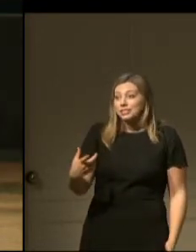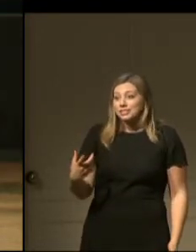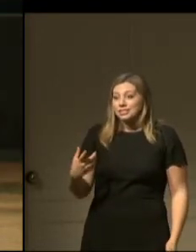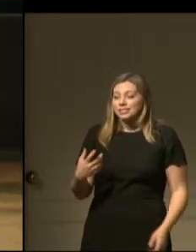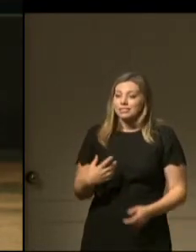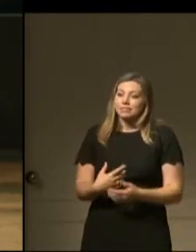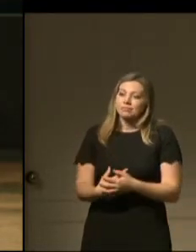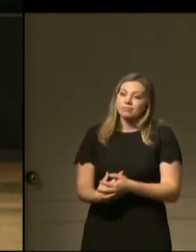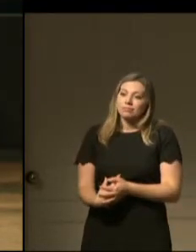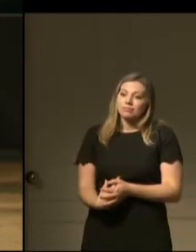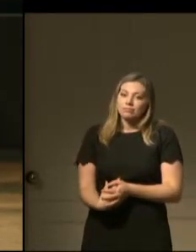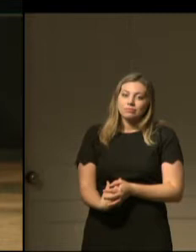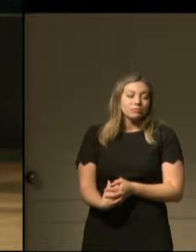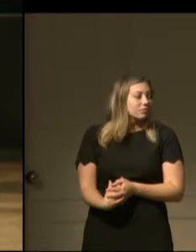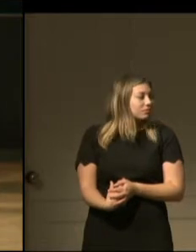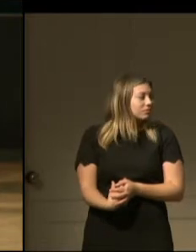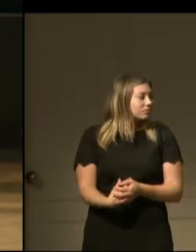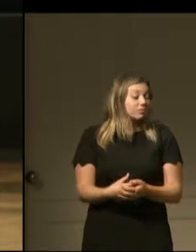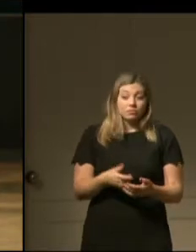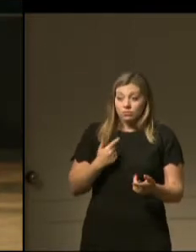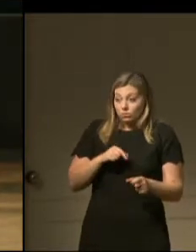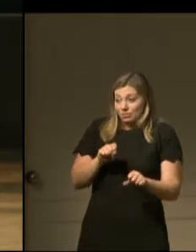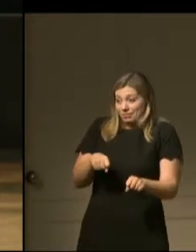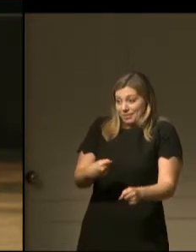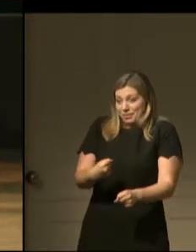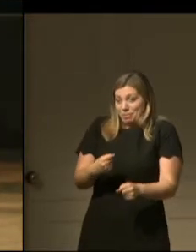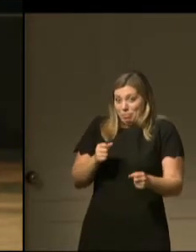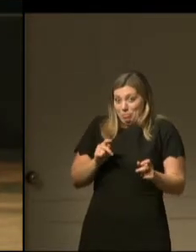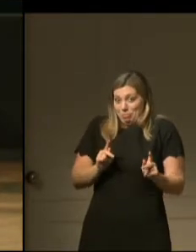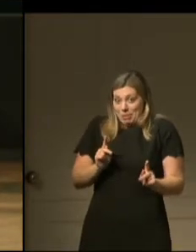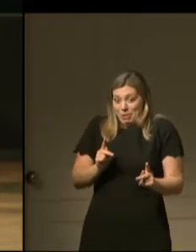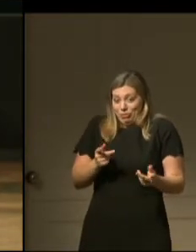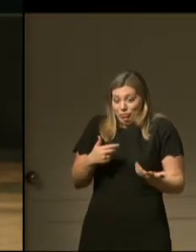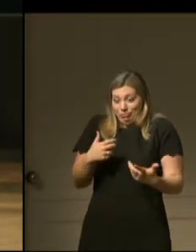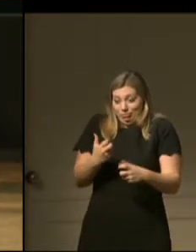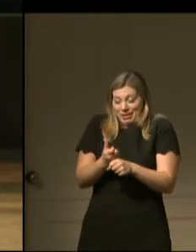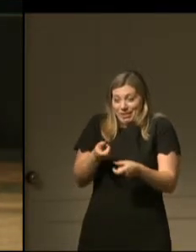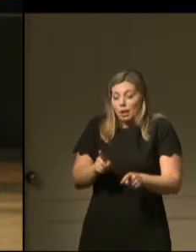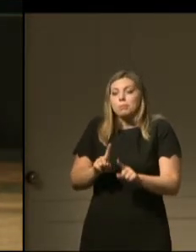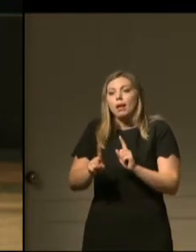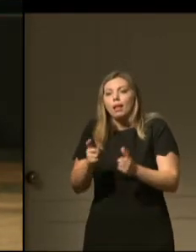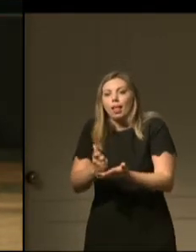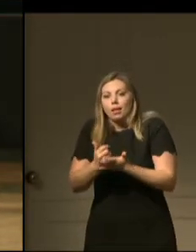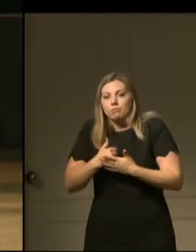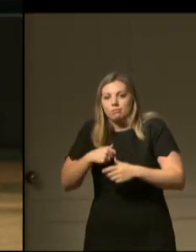And we could be the ones that make that a thing. So like, help me build that.